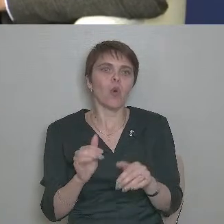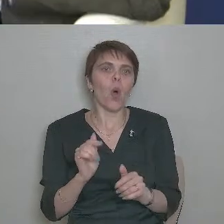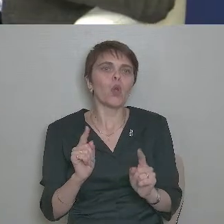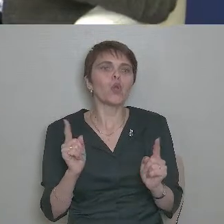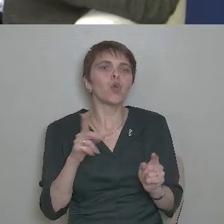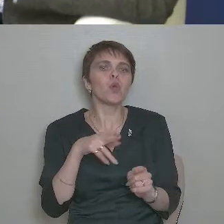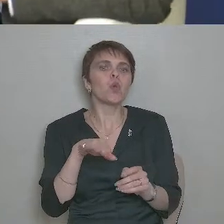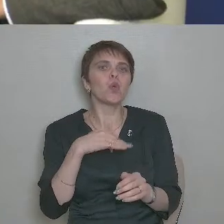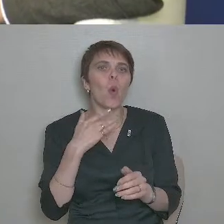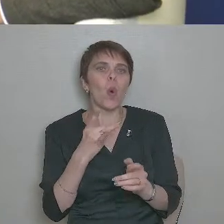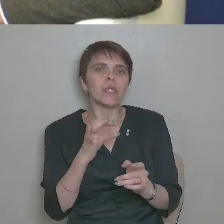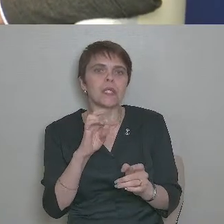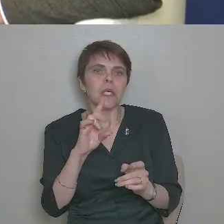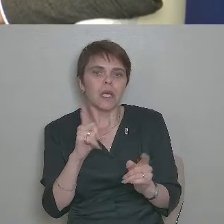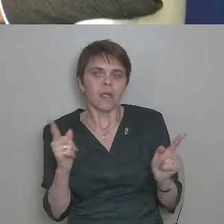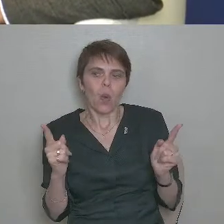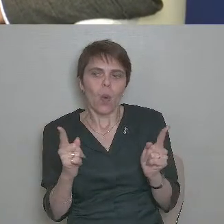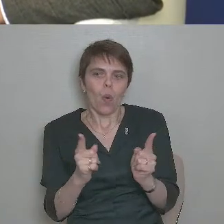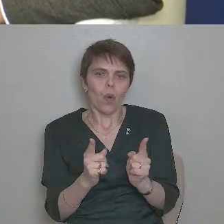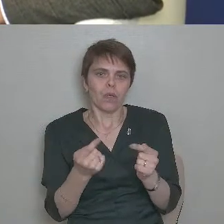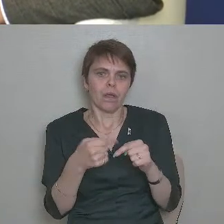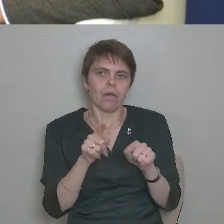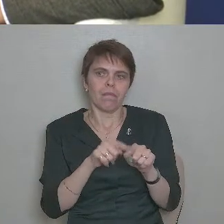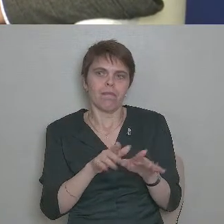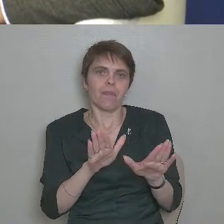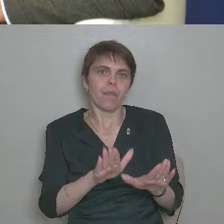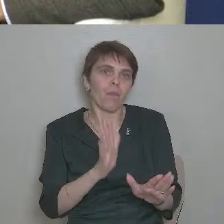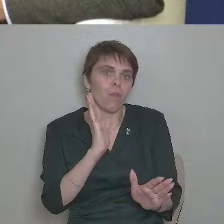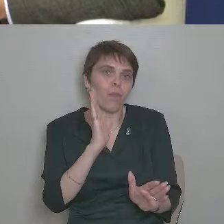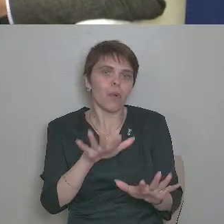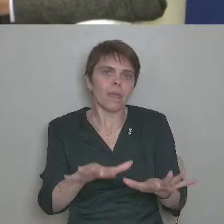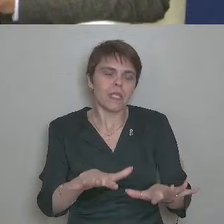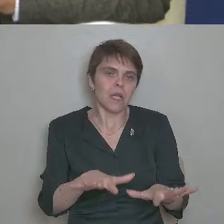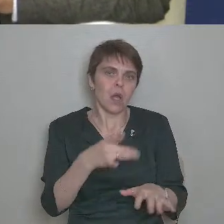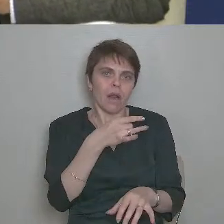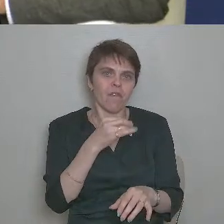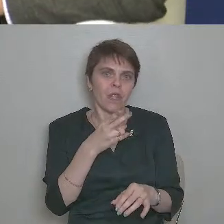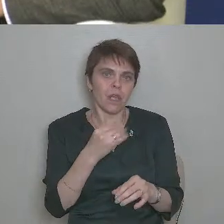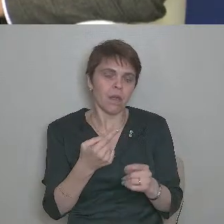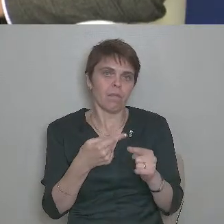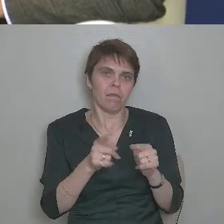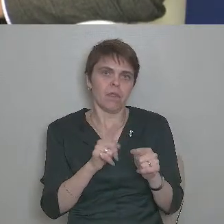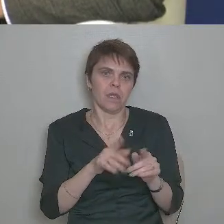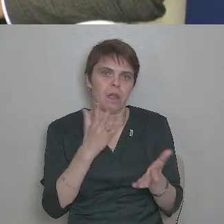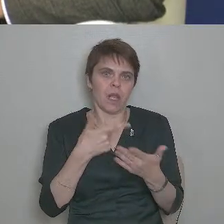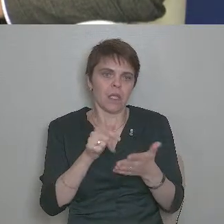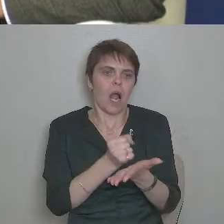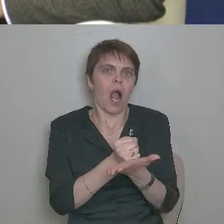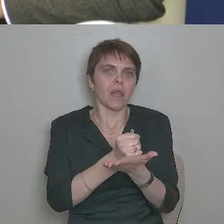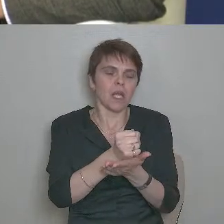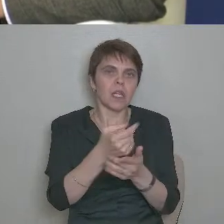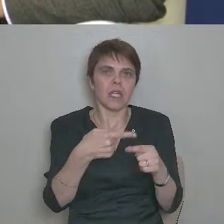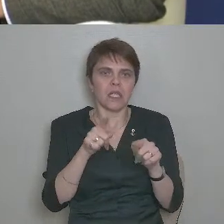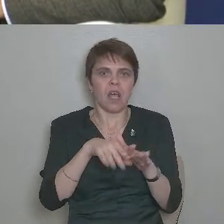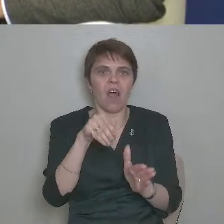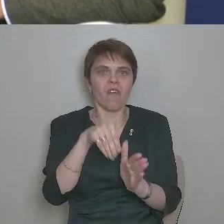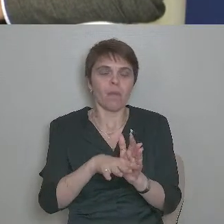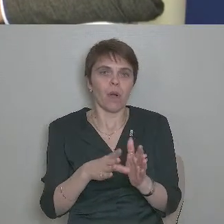the electors. So these are the main theses which are related to the question which sort